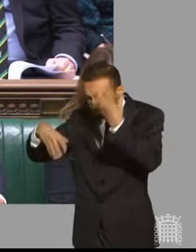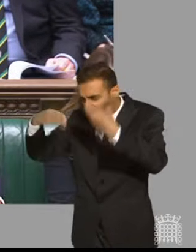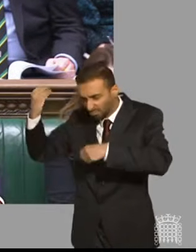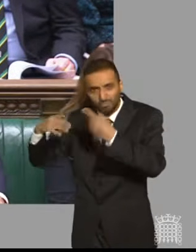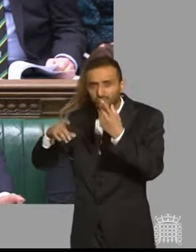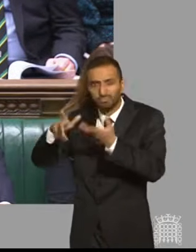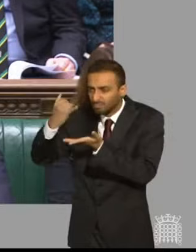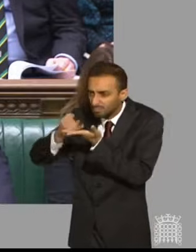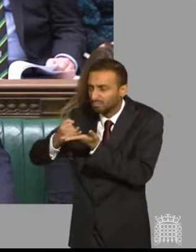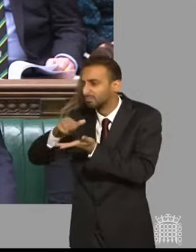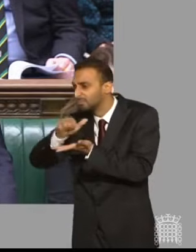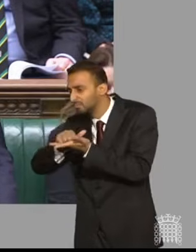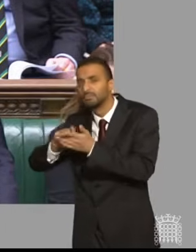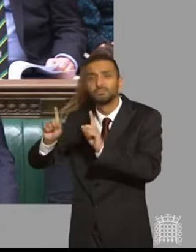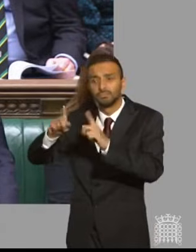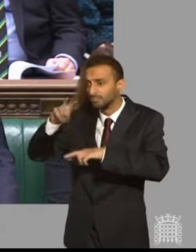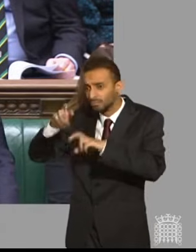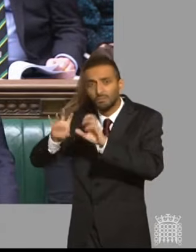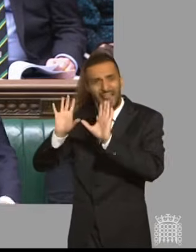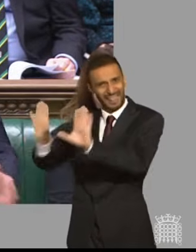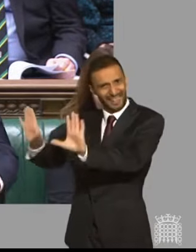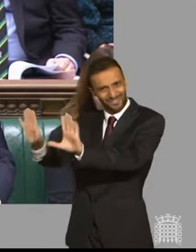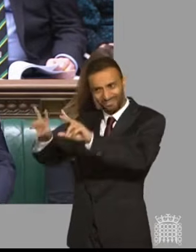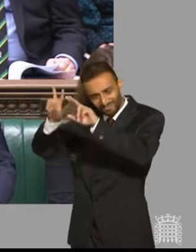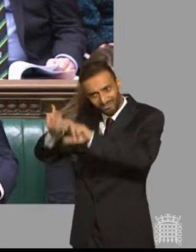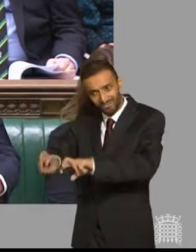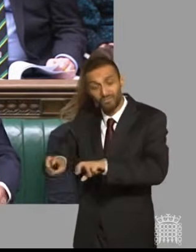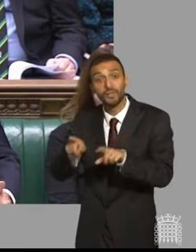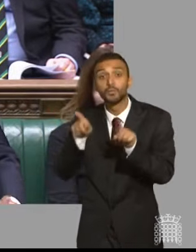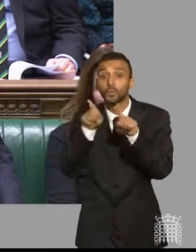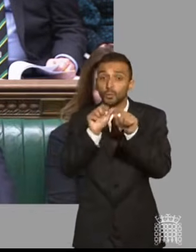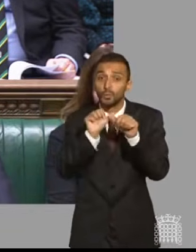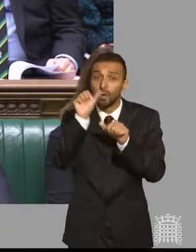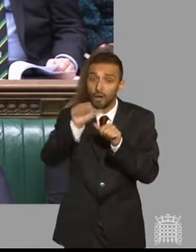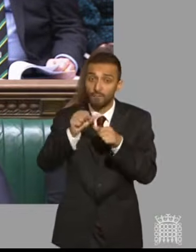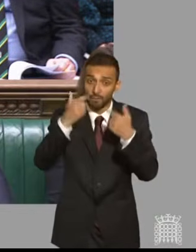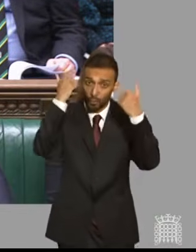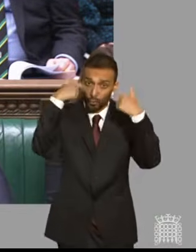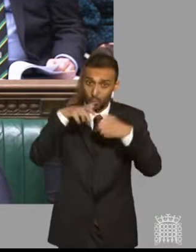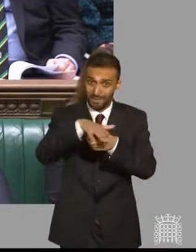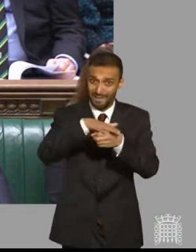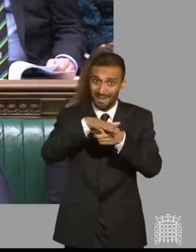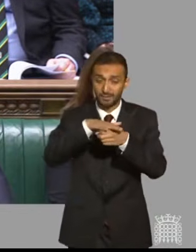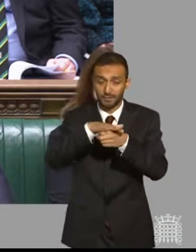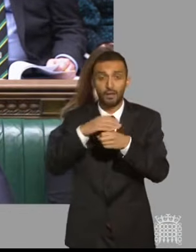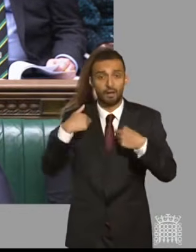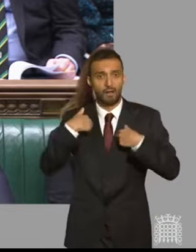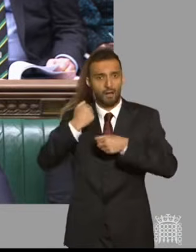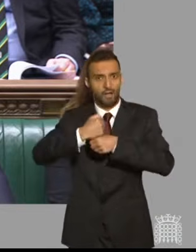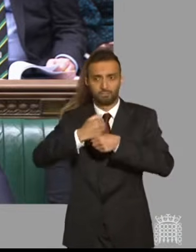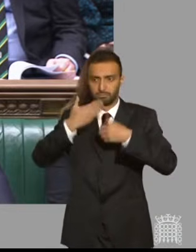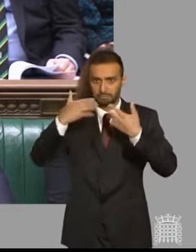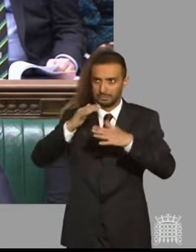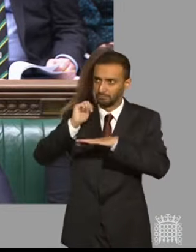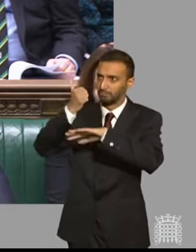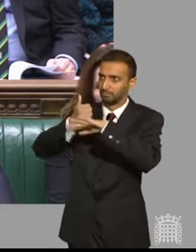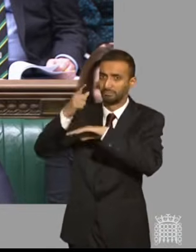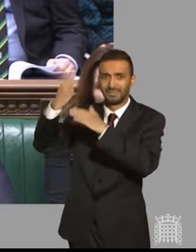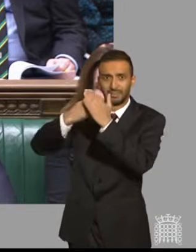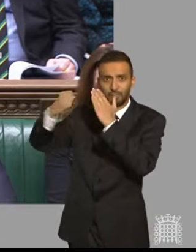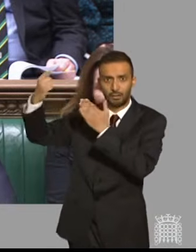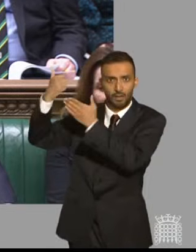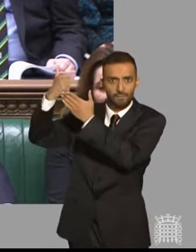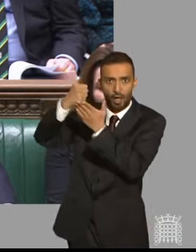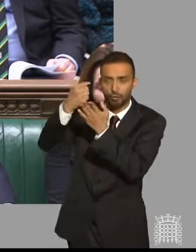government established an independent advisory board, established not one but 3 different compensation schemes, and as of now,